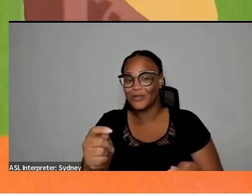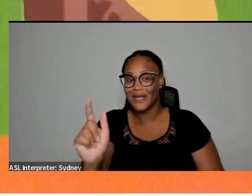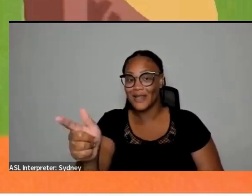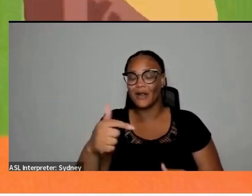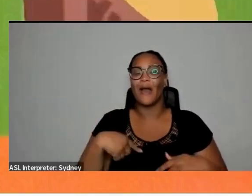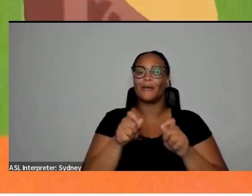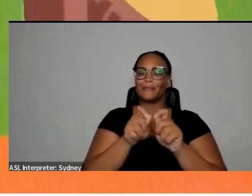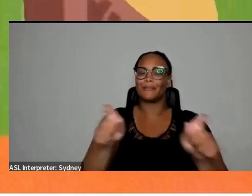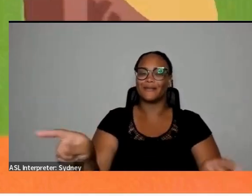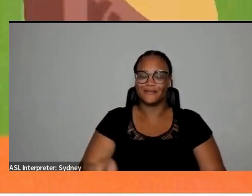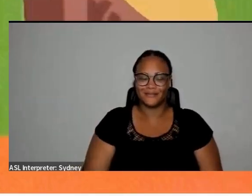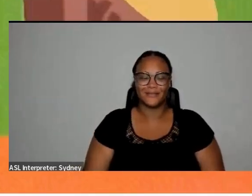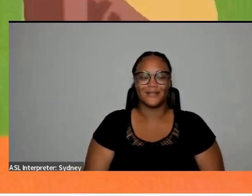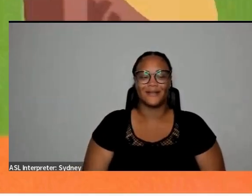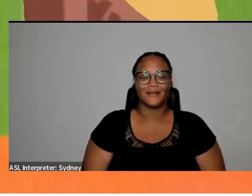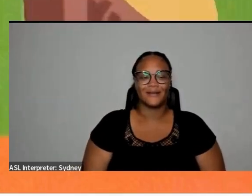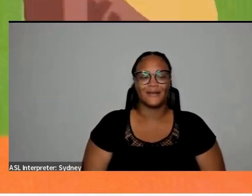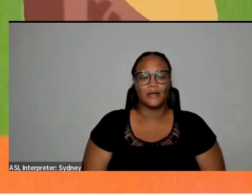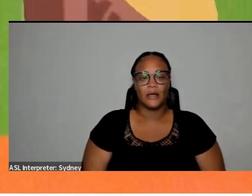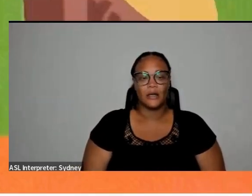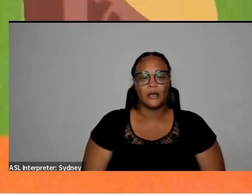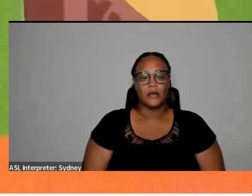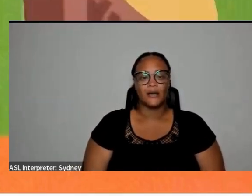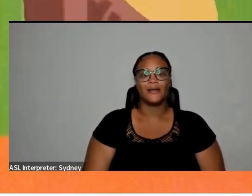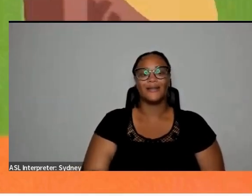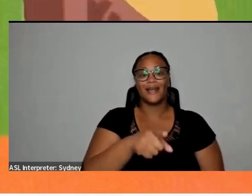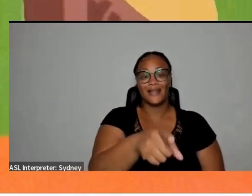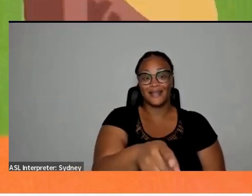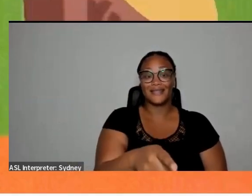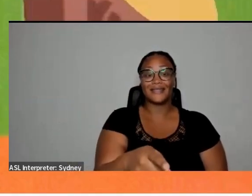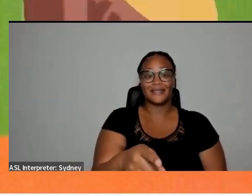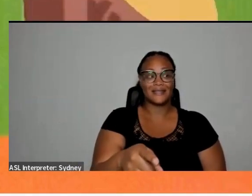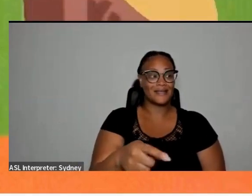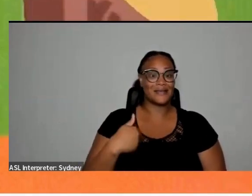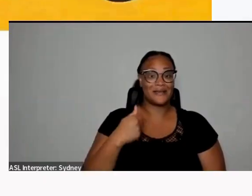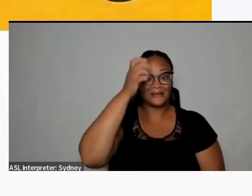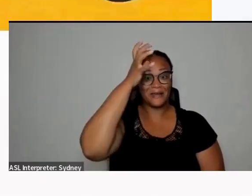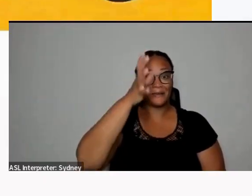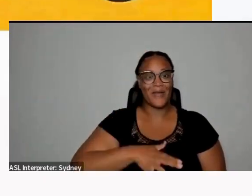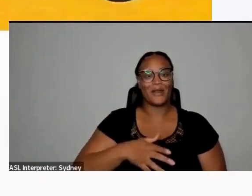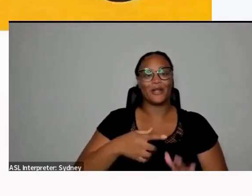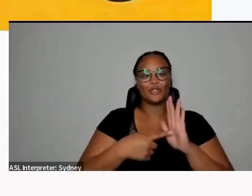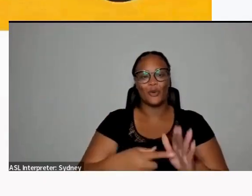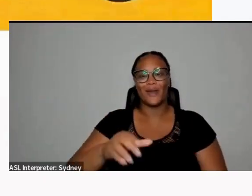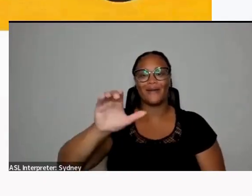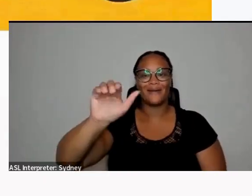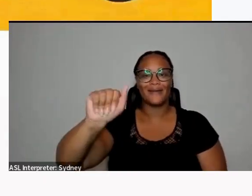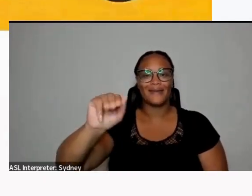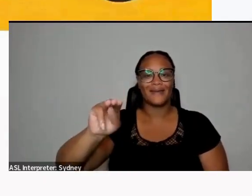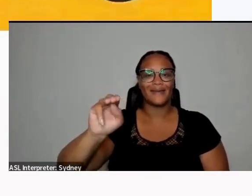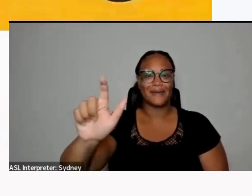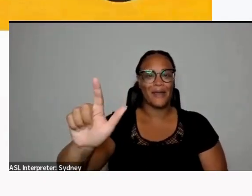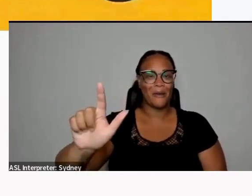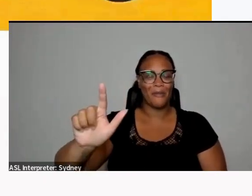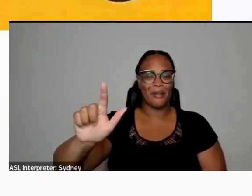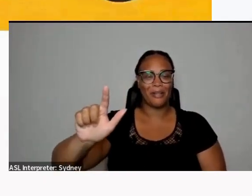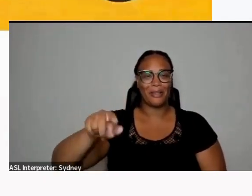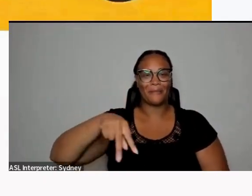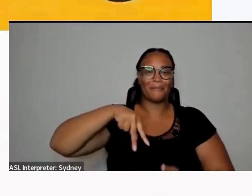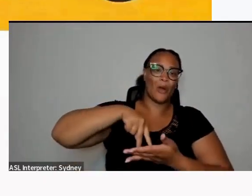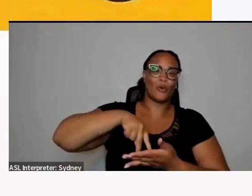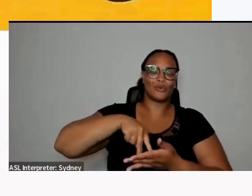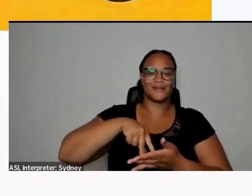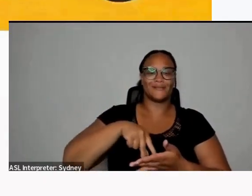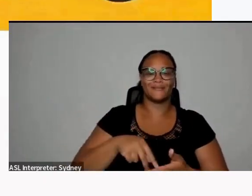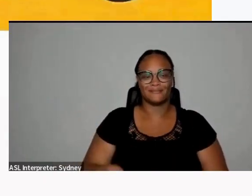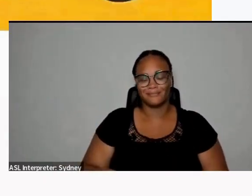resource page. So this young man is doing the camel pose. In the next slide, there's a